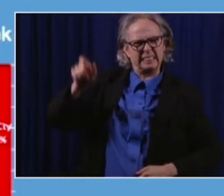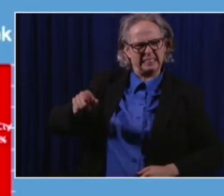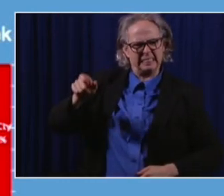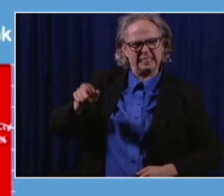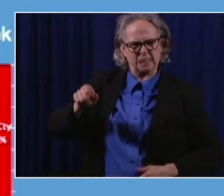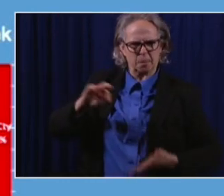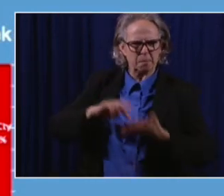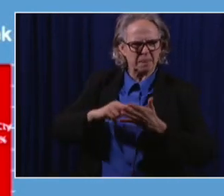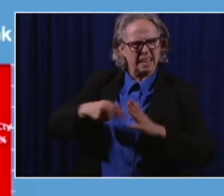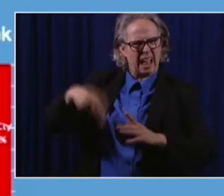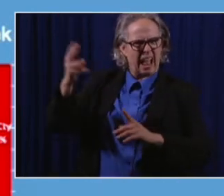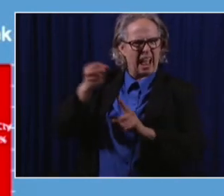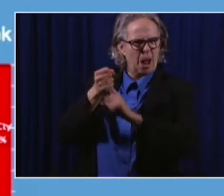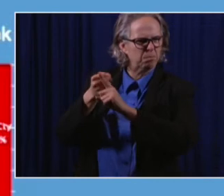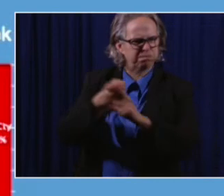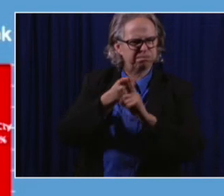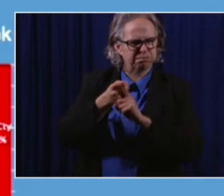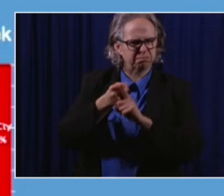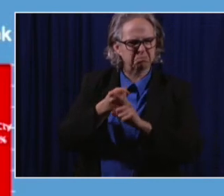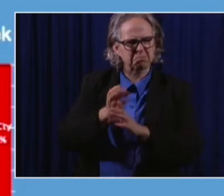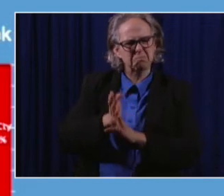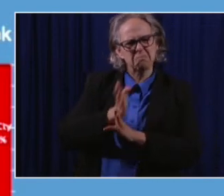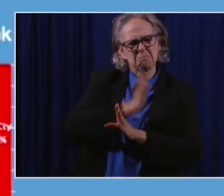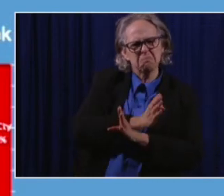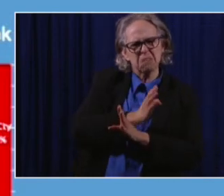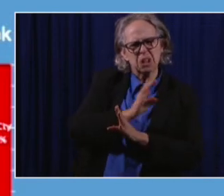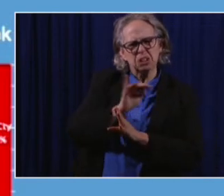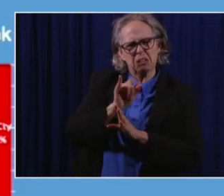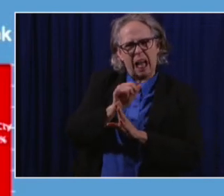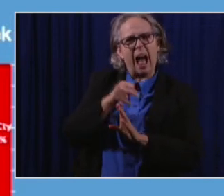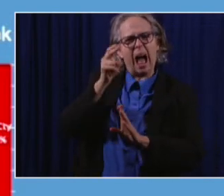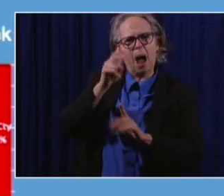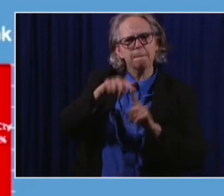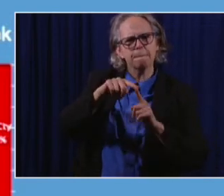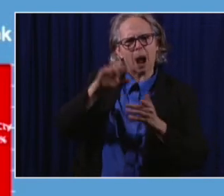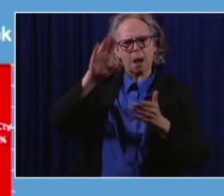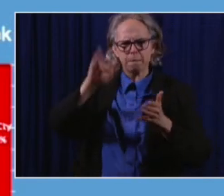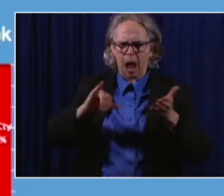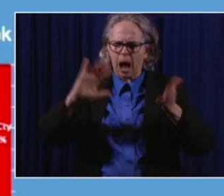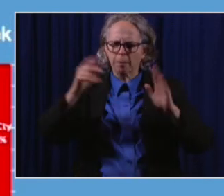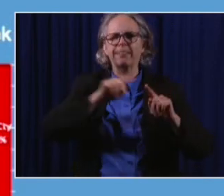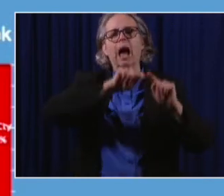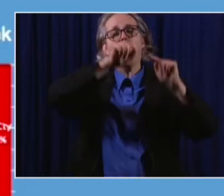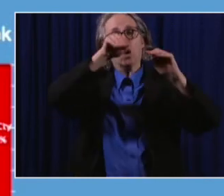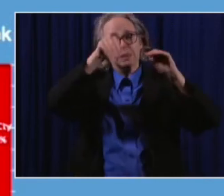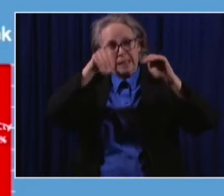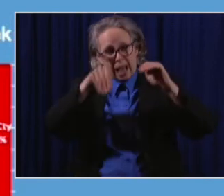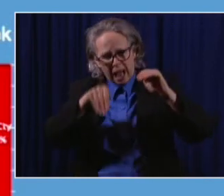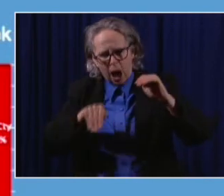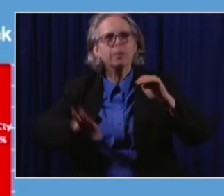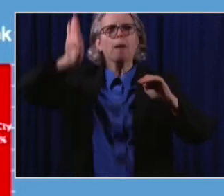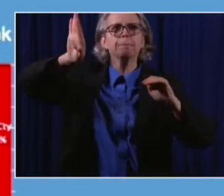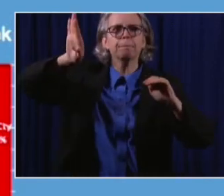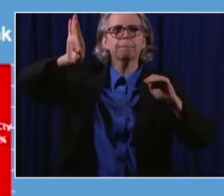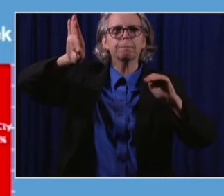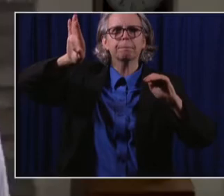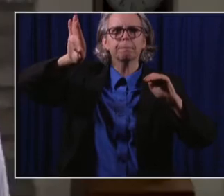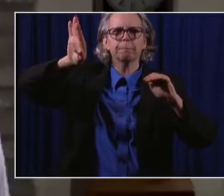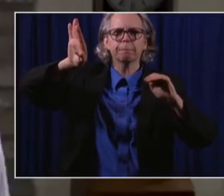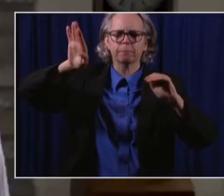back on, looks like July 16th. It was fairly high there as